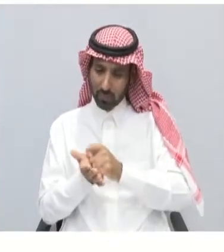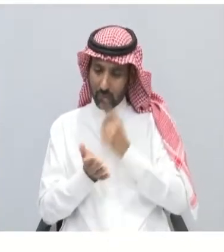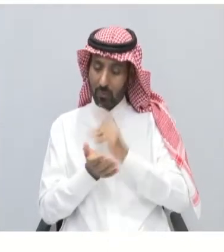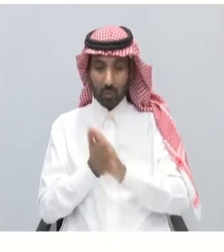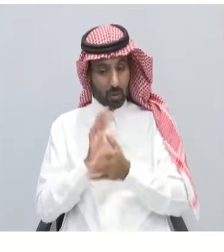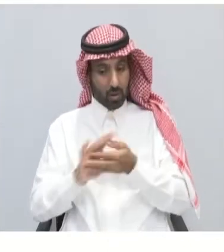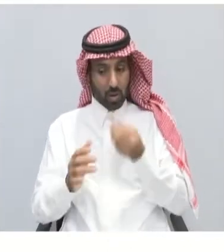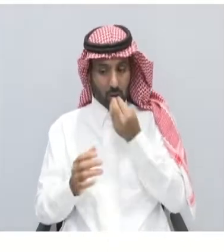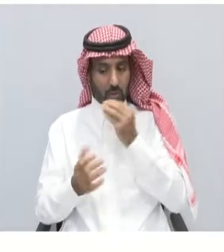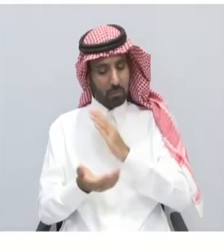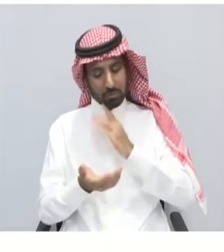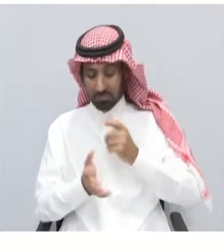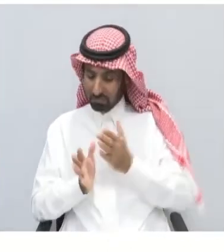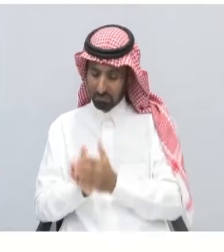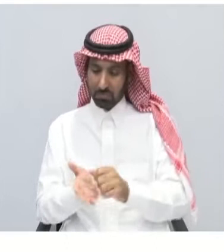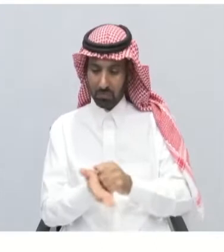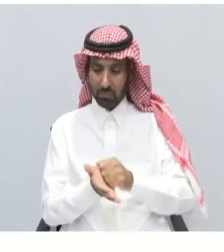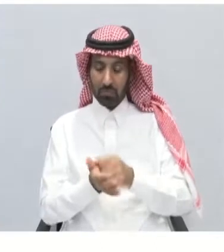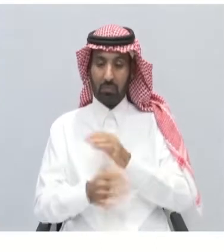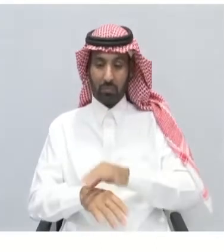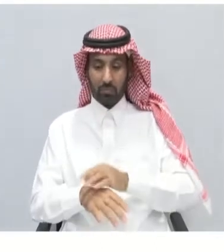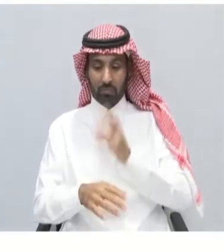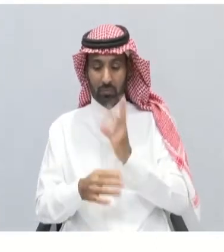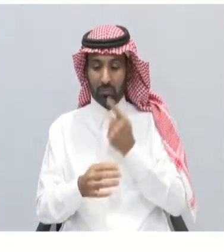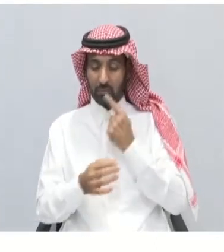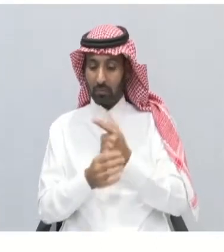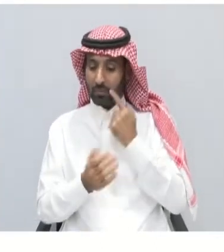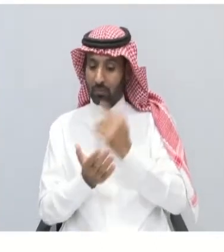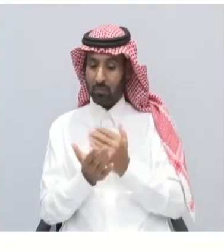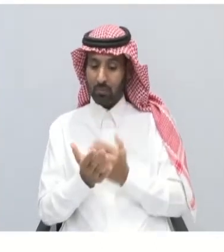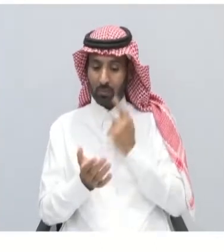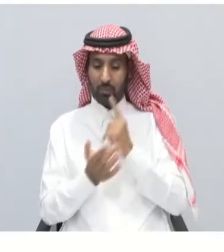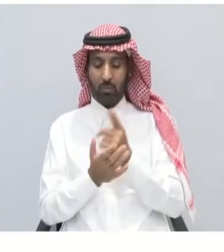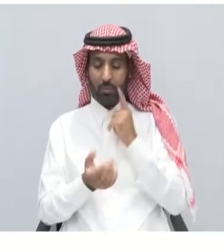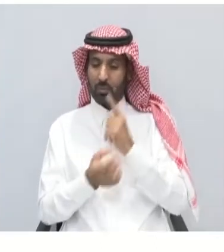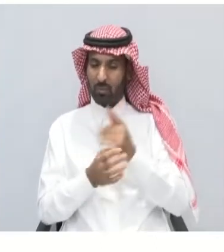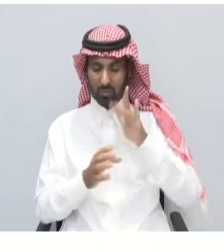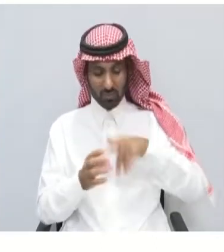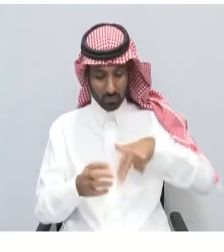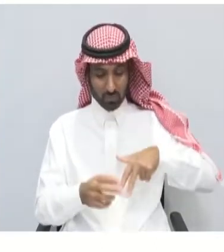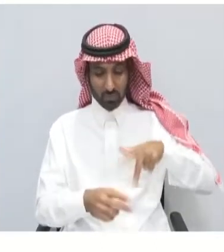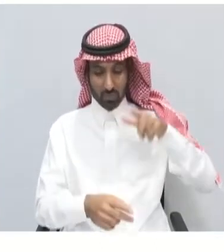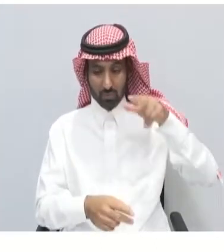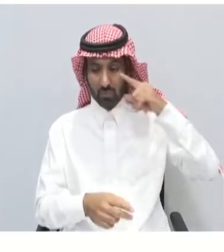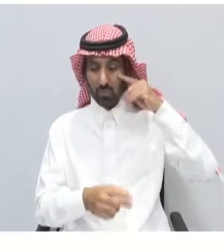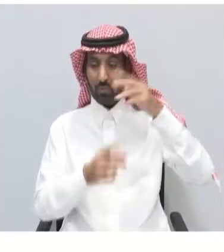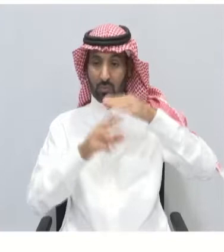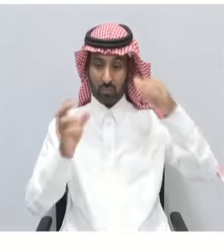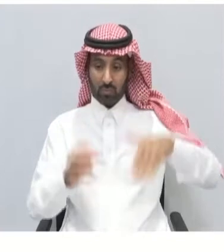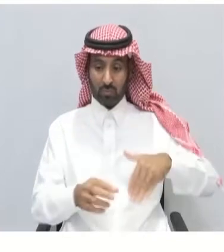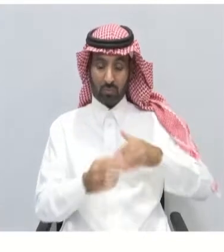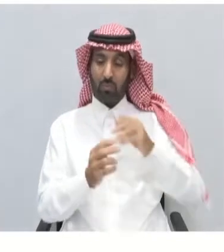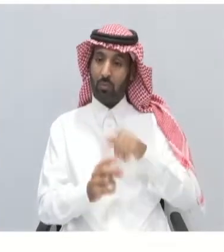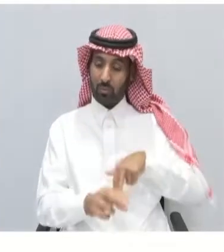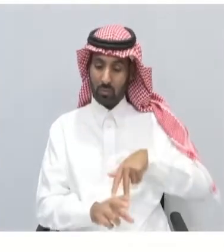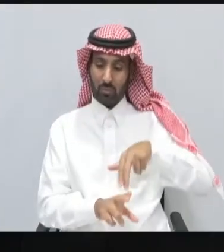right after a meal. People using an escalator instead of the stairs. So this is a